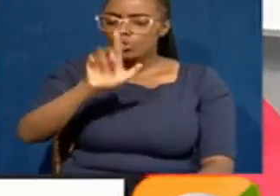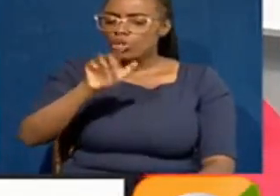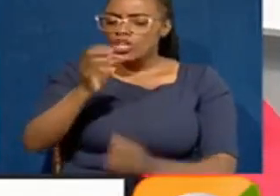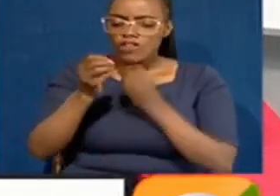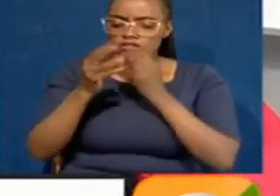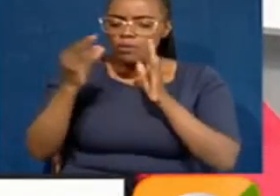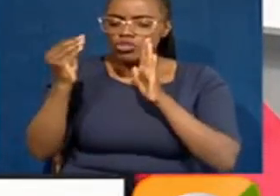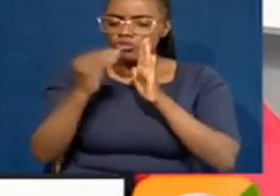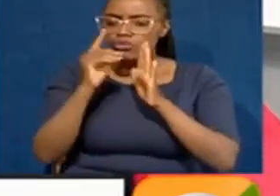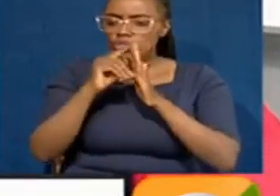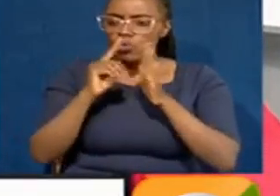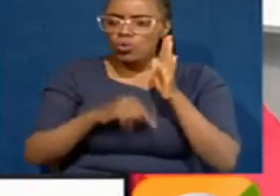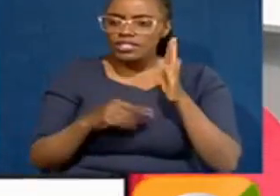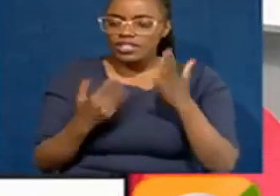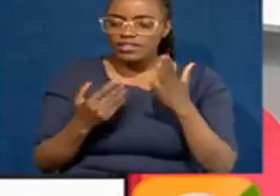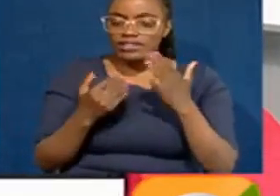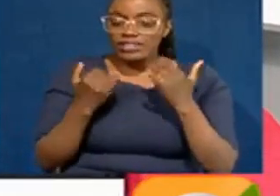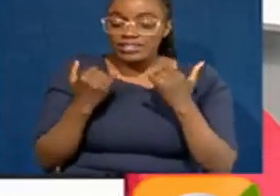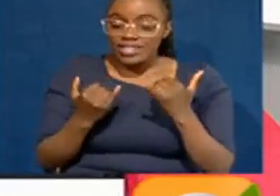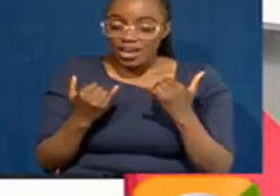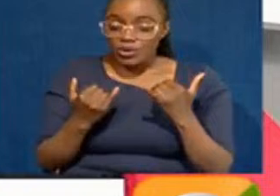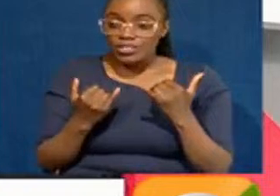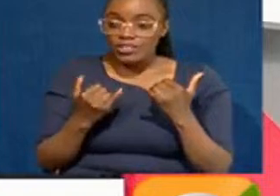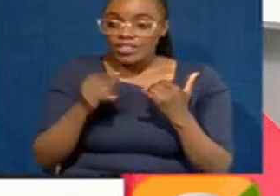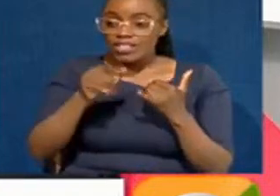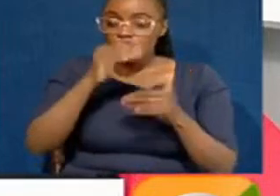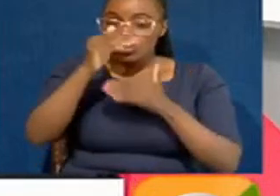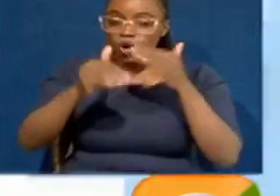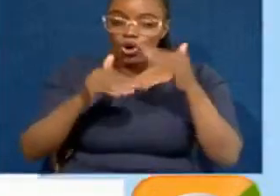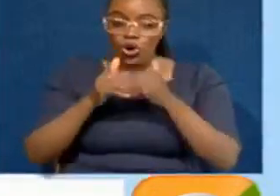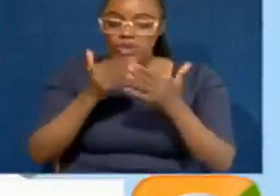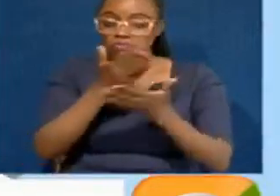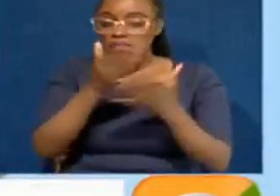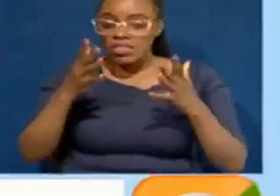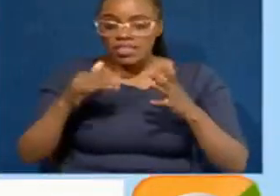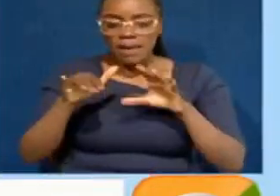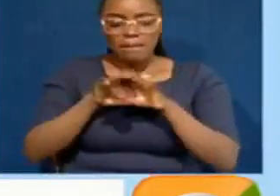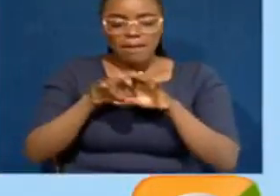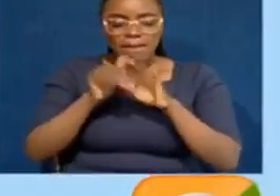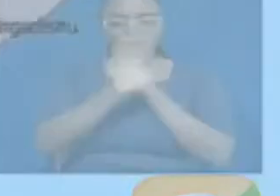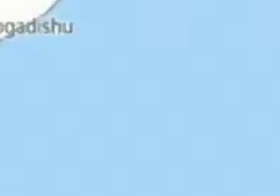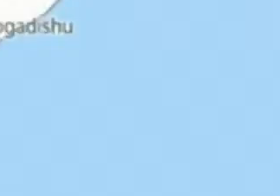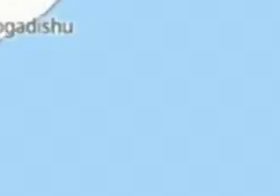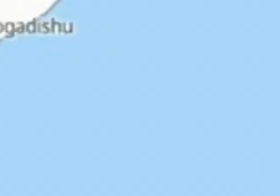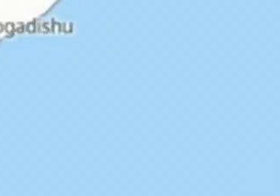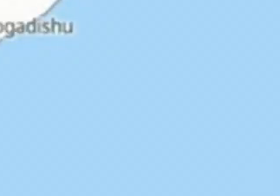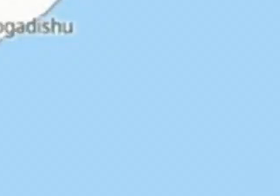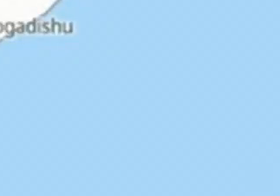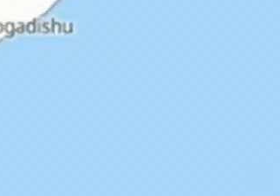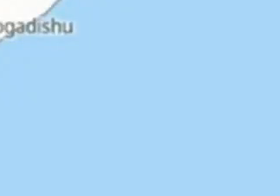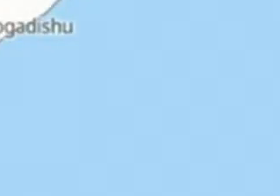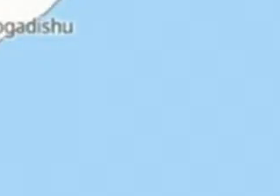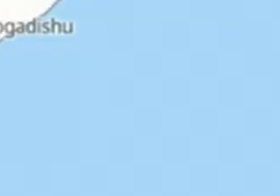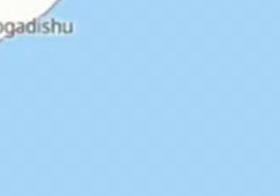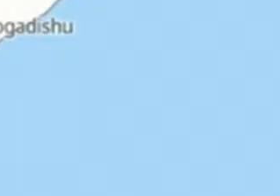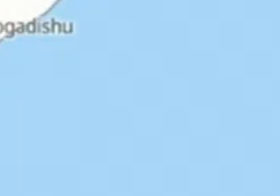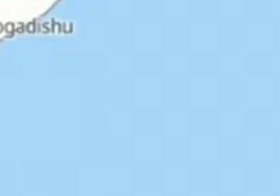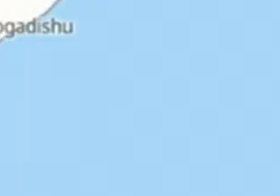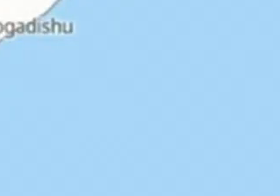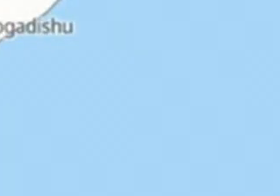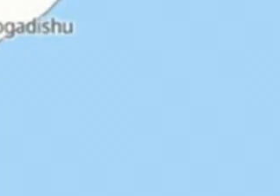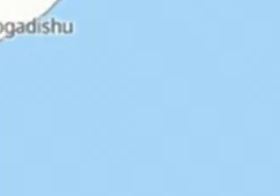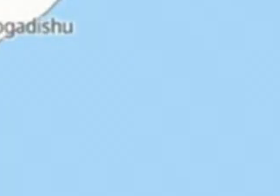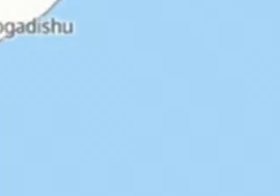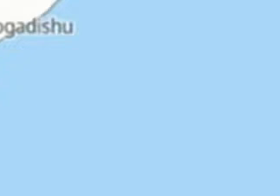put out there? Exactly. Now, from this exercise with all member countries, 11 of them, yeah. What is really important is we're